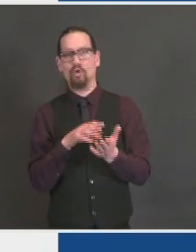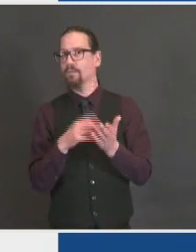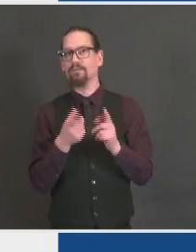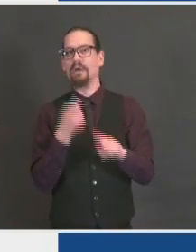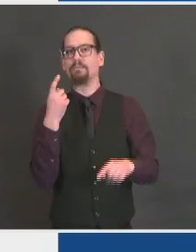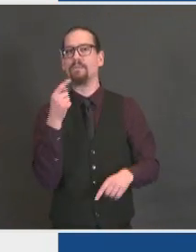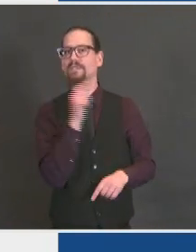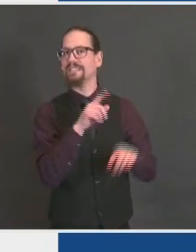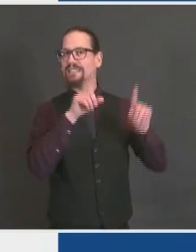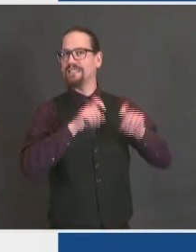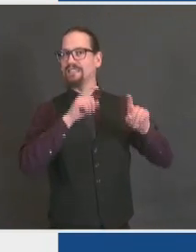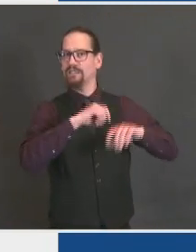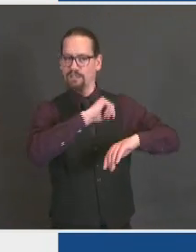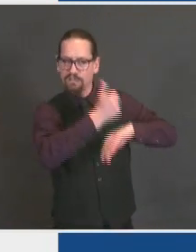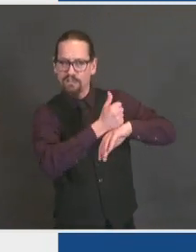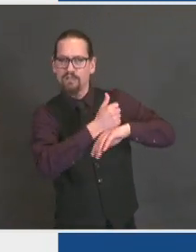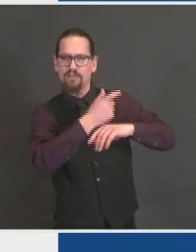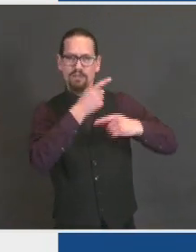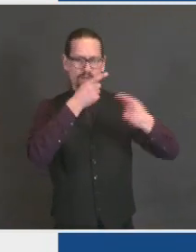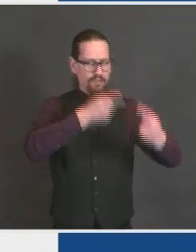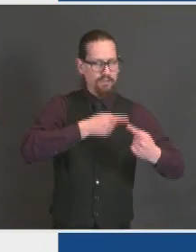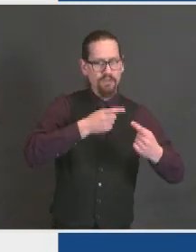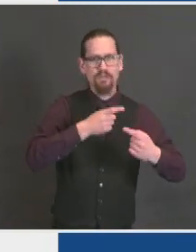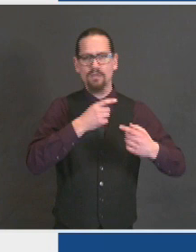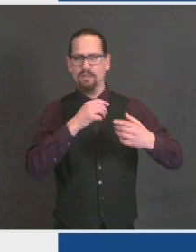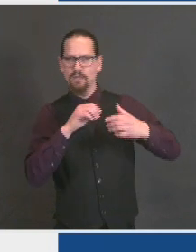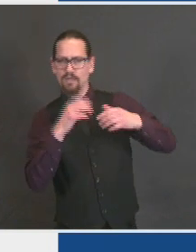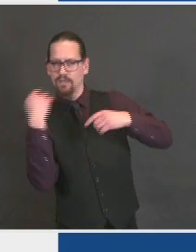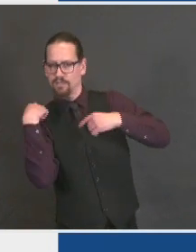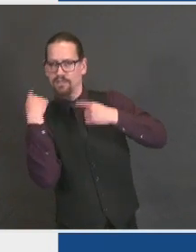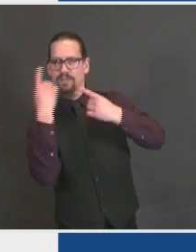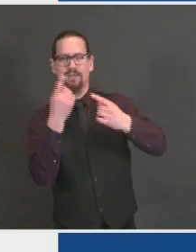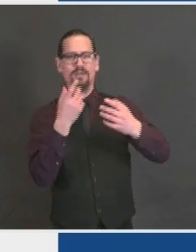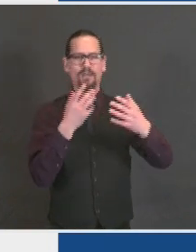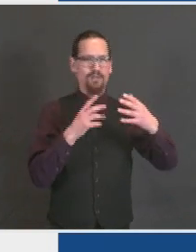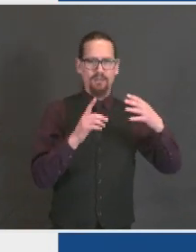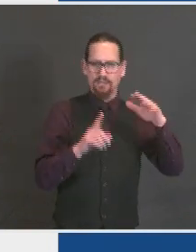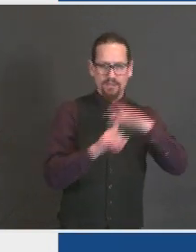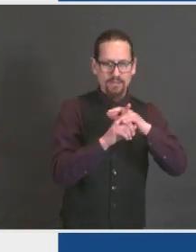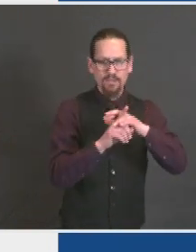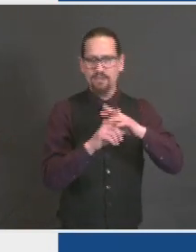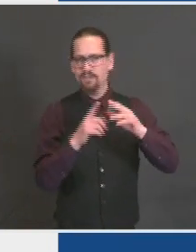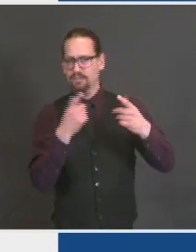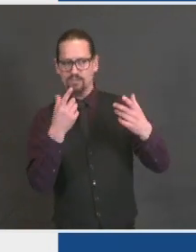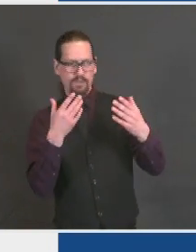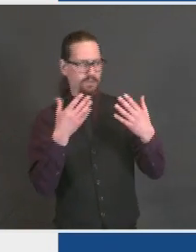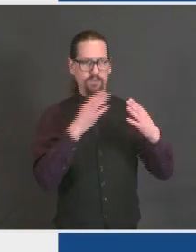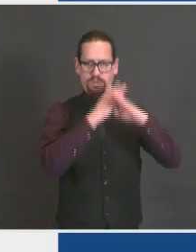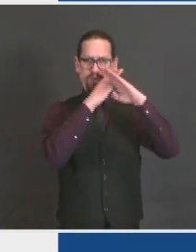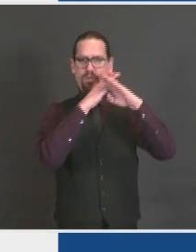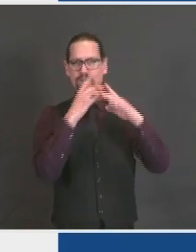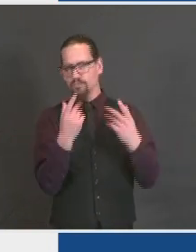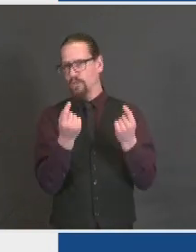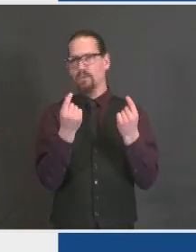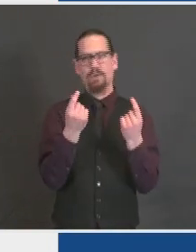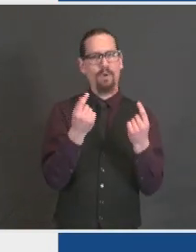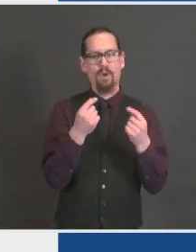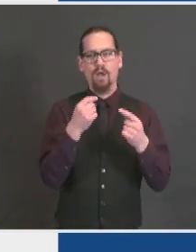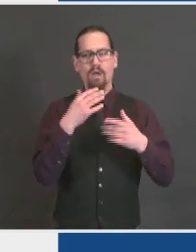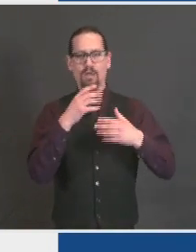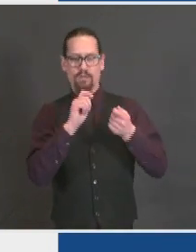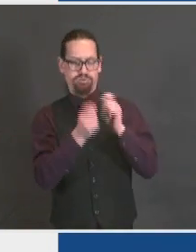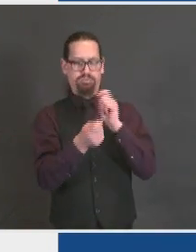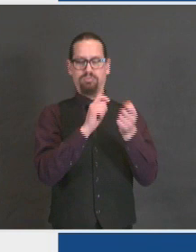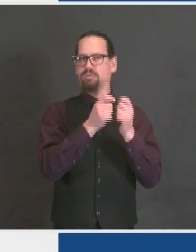the pandemic as cases began to rise further, where our test turnaround time was slow. And it was